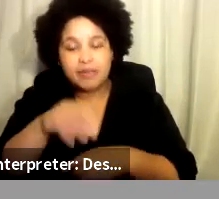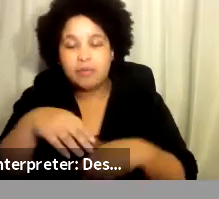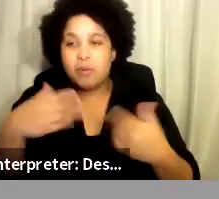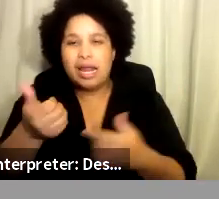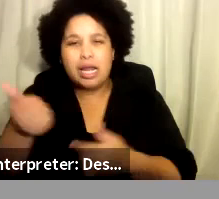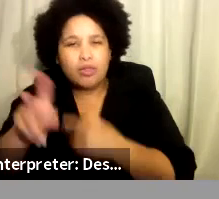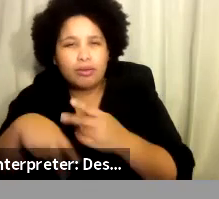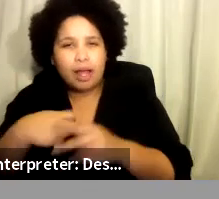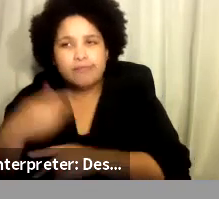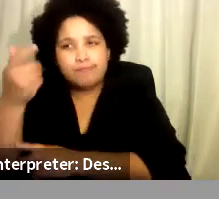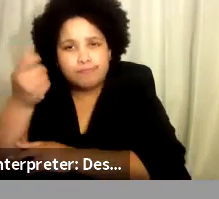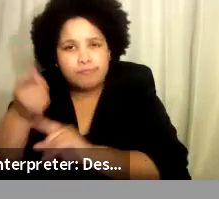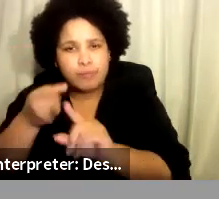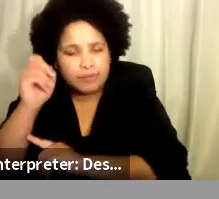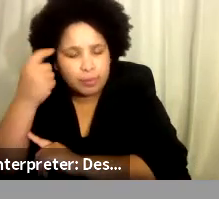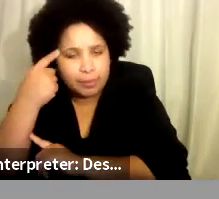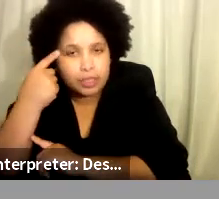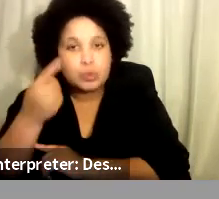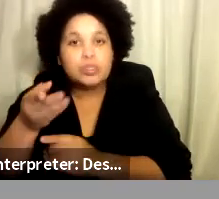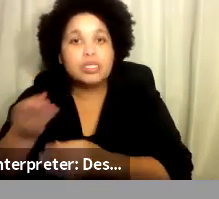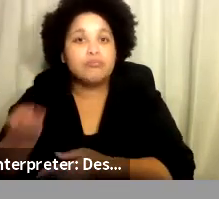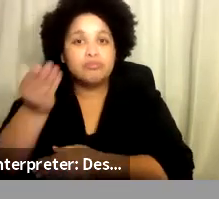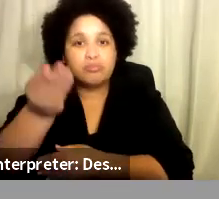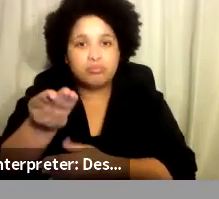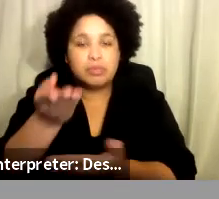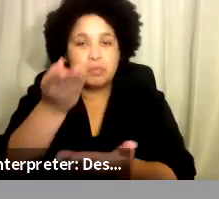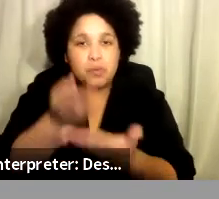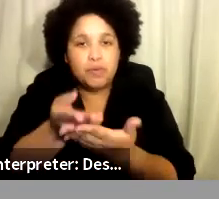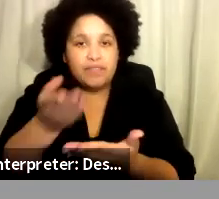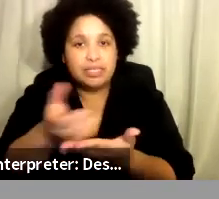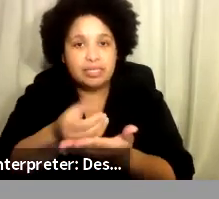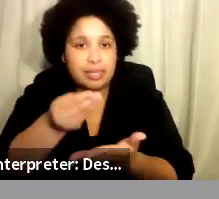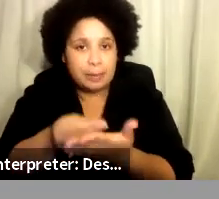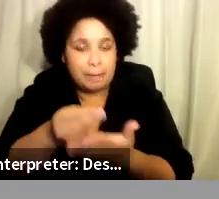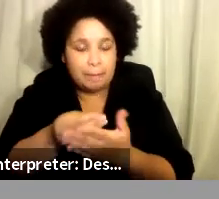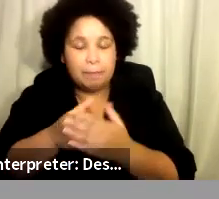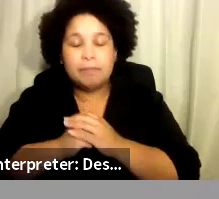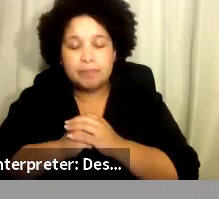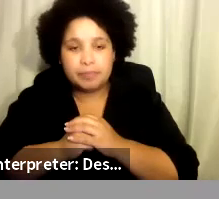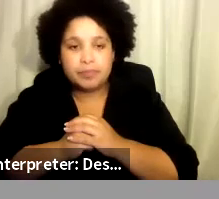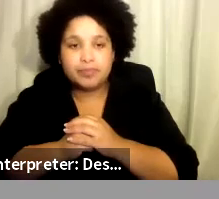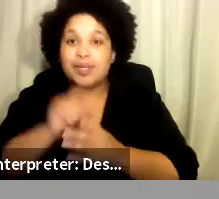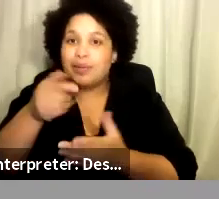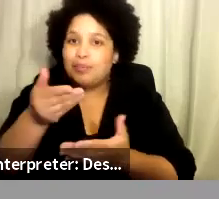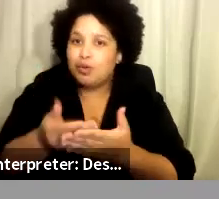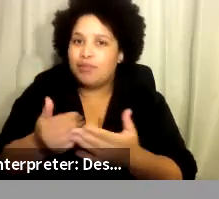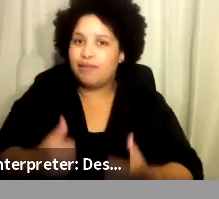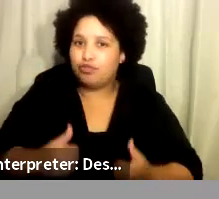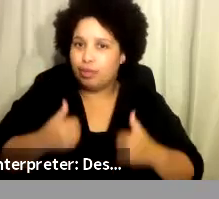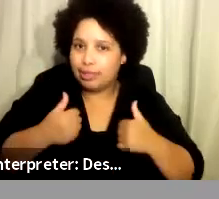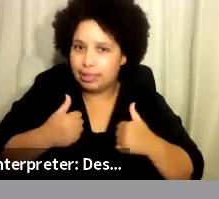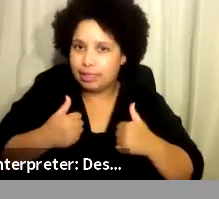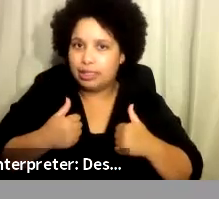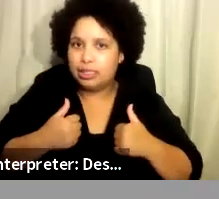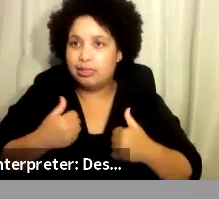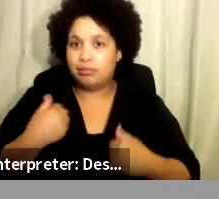like that, you can also submit that as proof of income. We also need proof of address. So something within